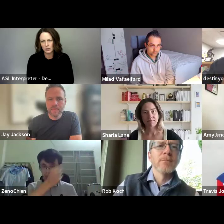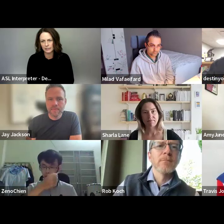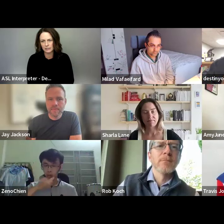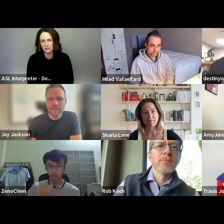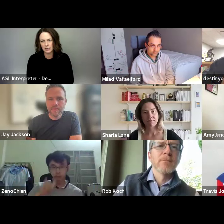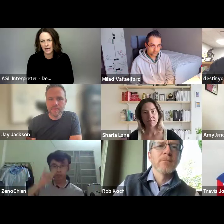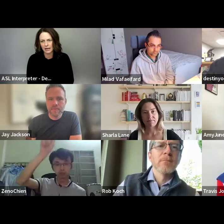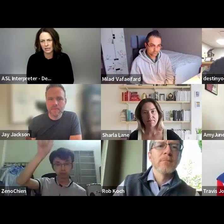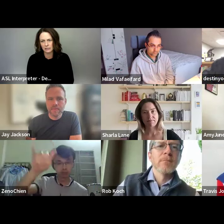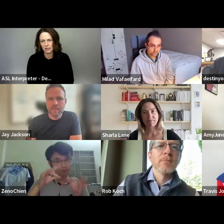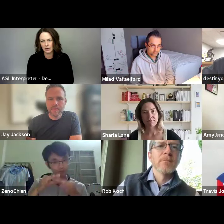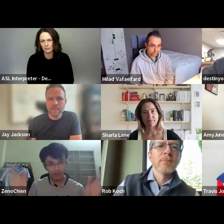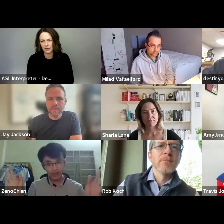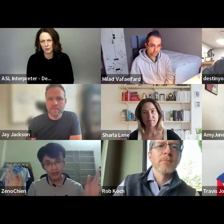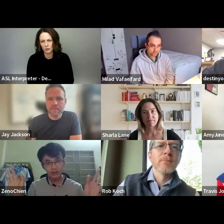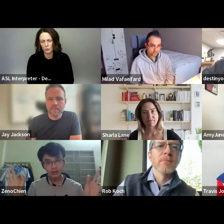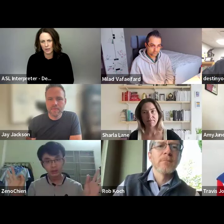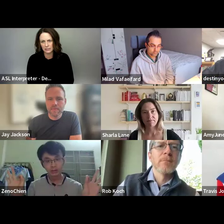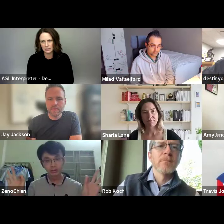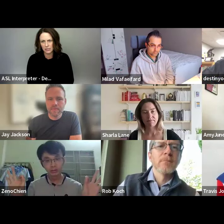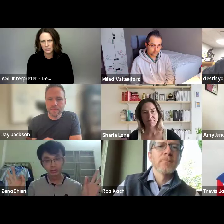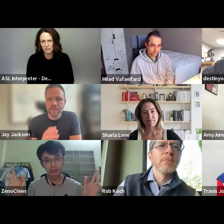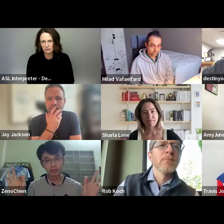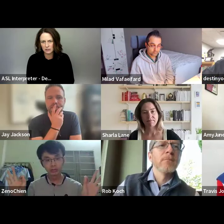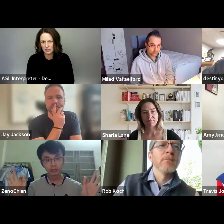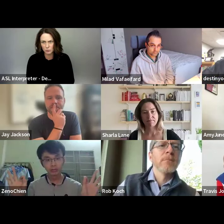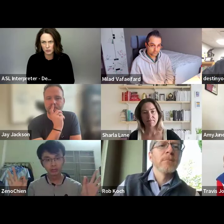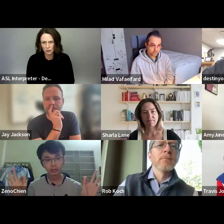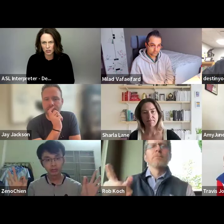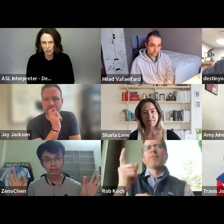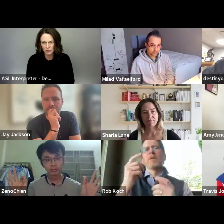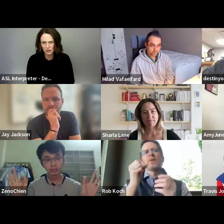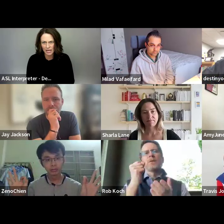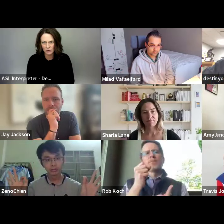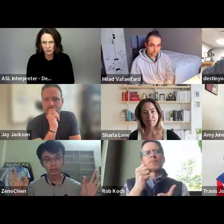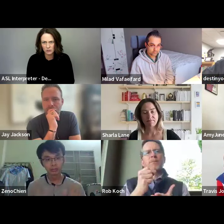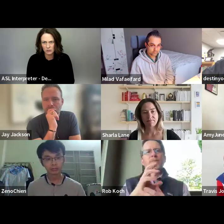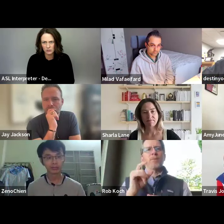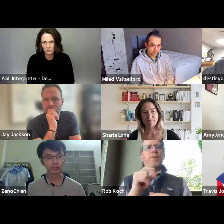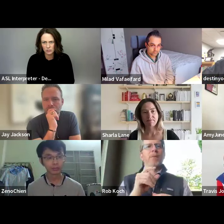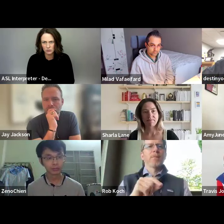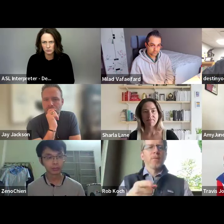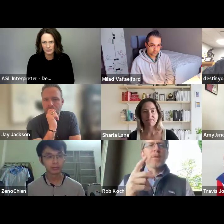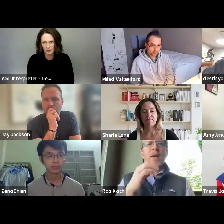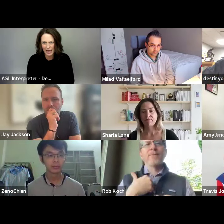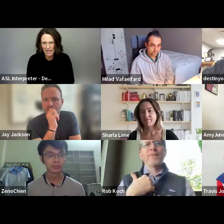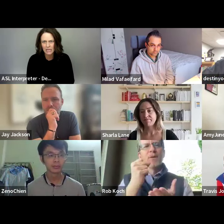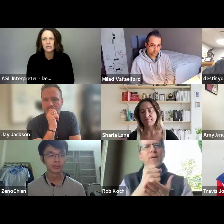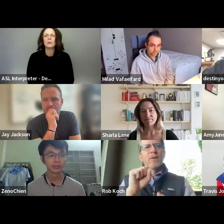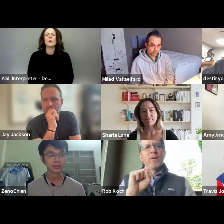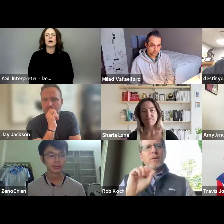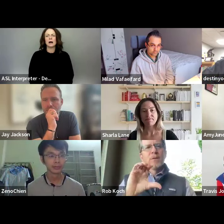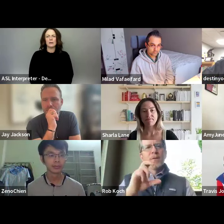know you connected to that, and I know you went. Did was there a charge for that, or did you have to